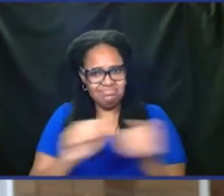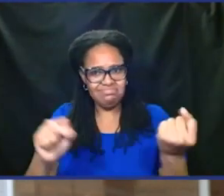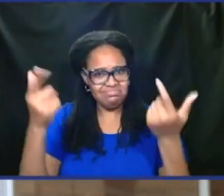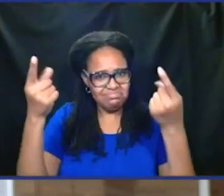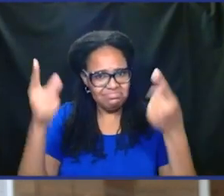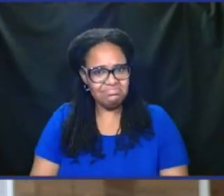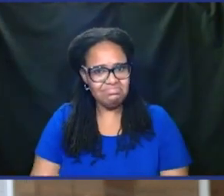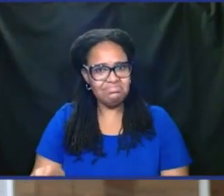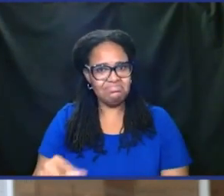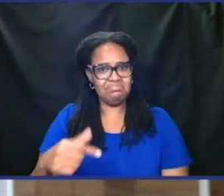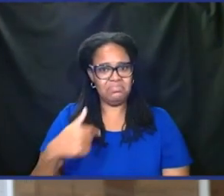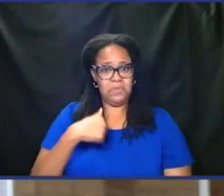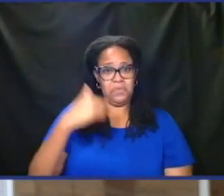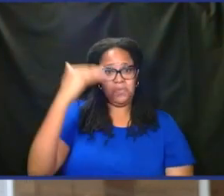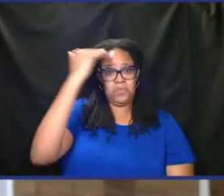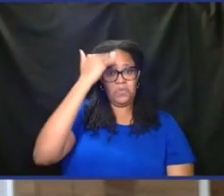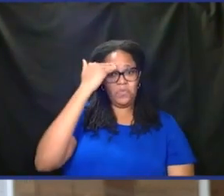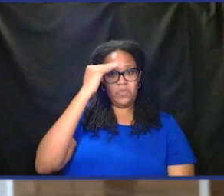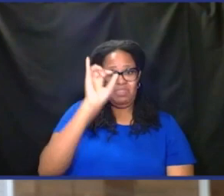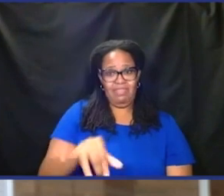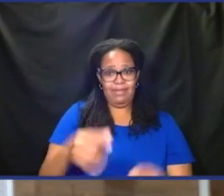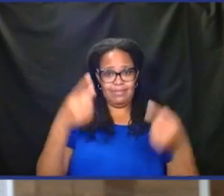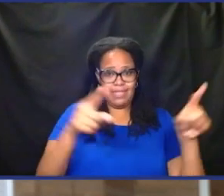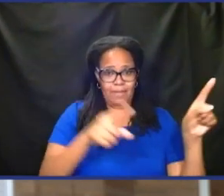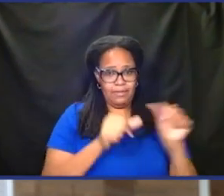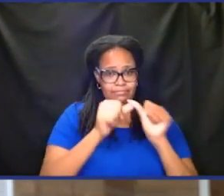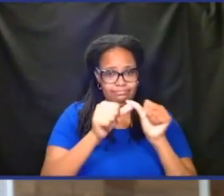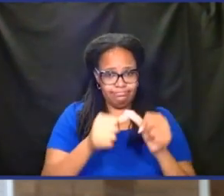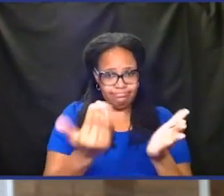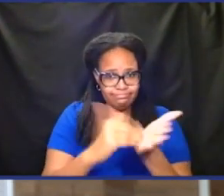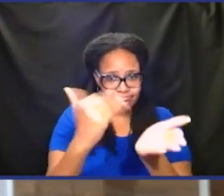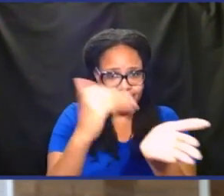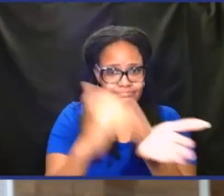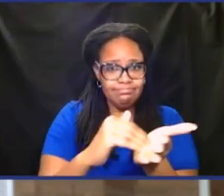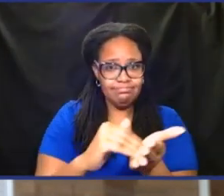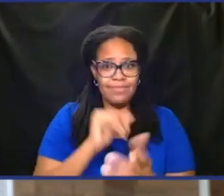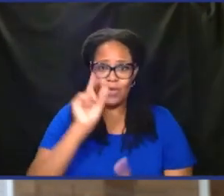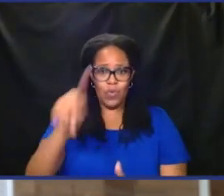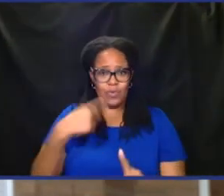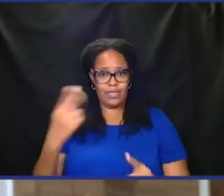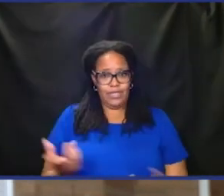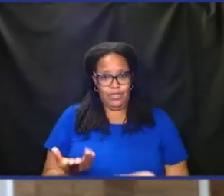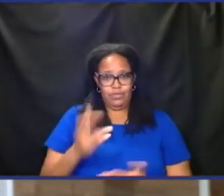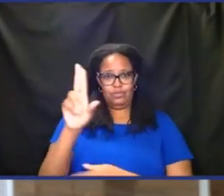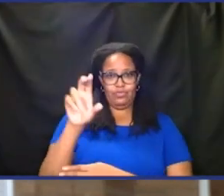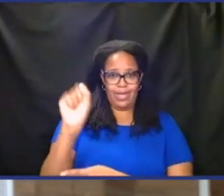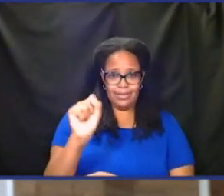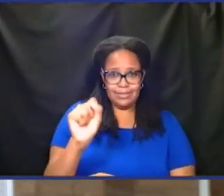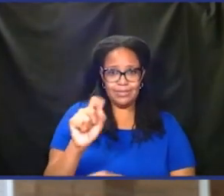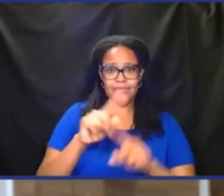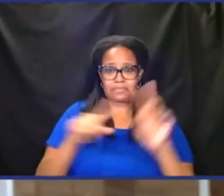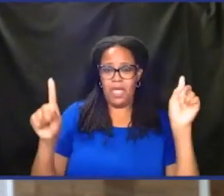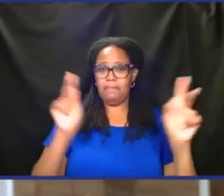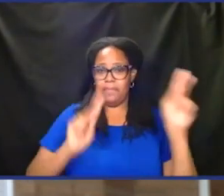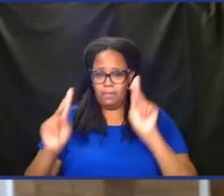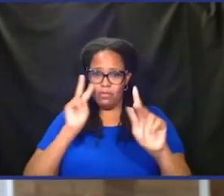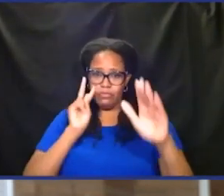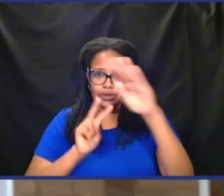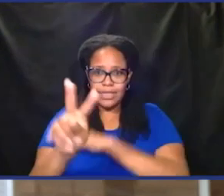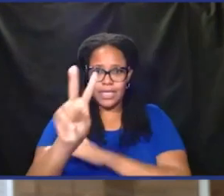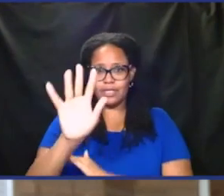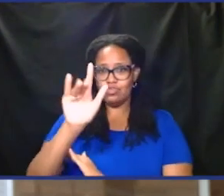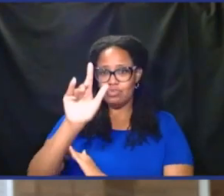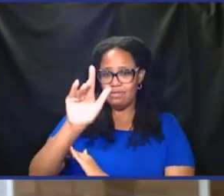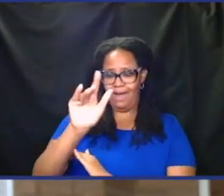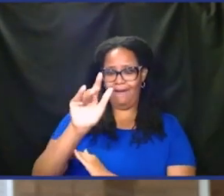experts predict up to 25 named storms, including hurricanes, this year. Wildfires, drought, and heat waves are also more